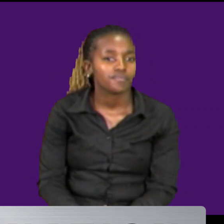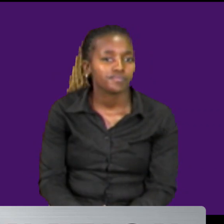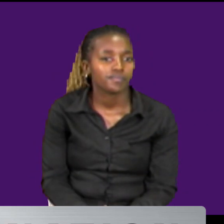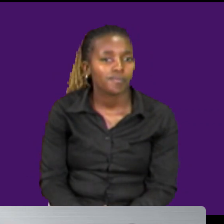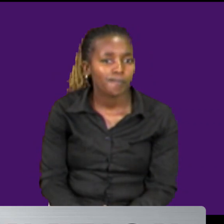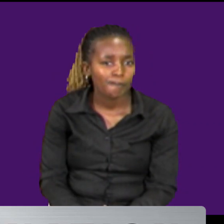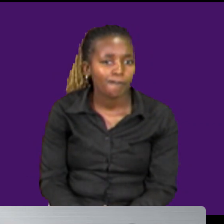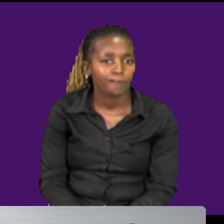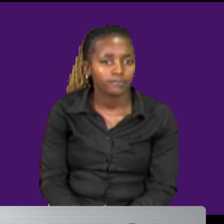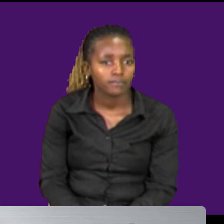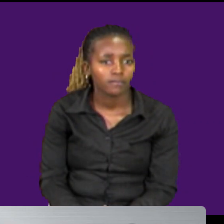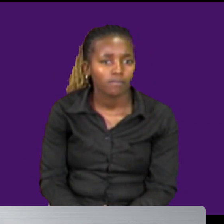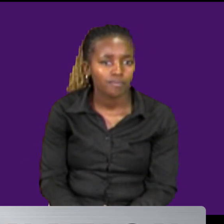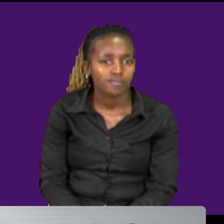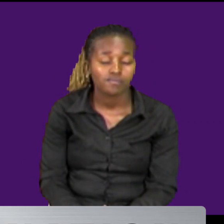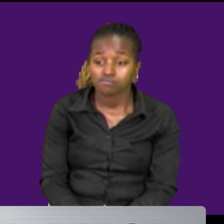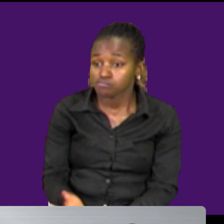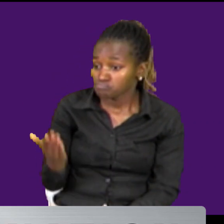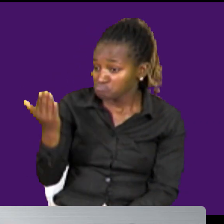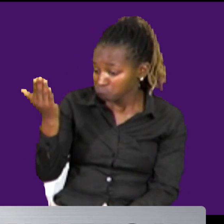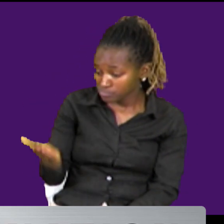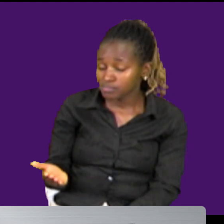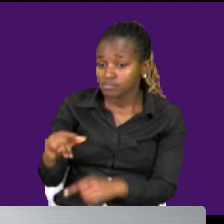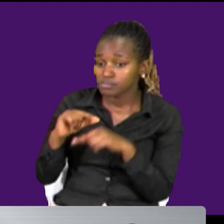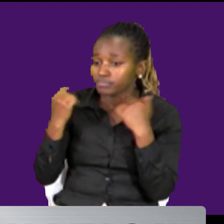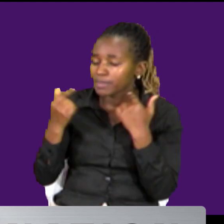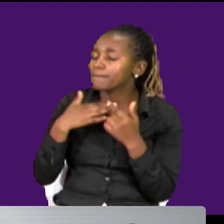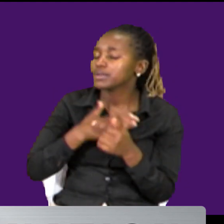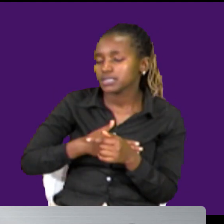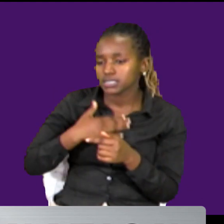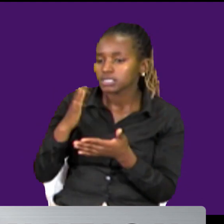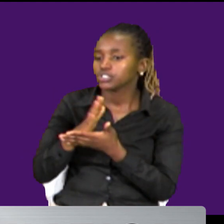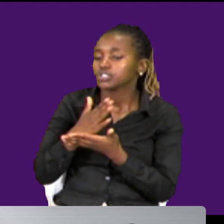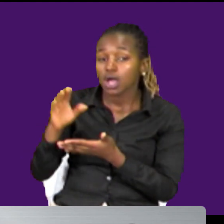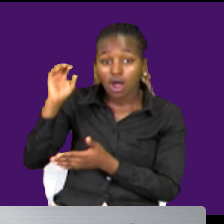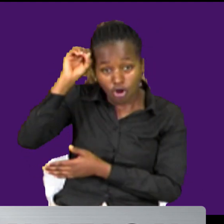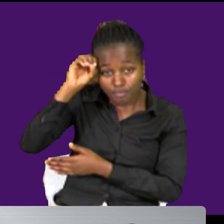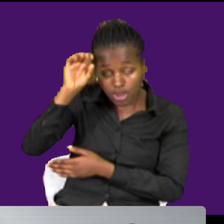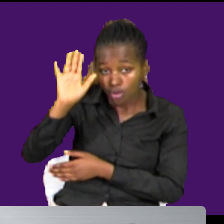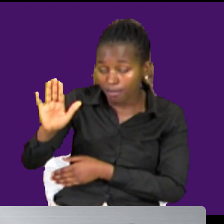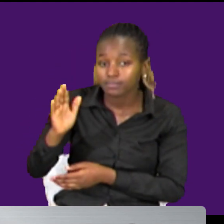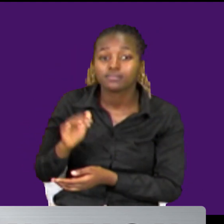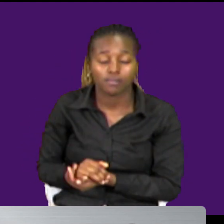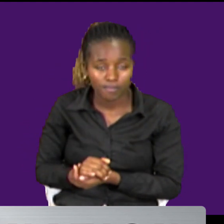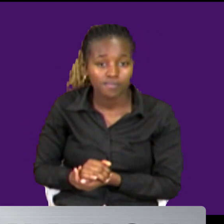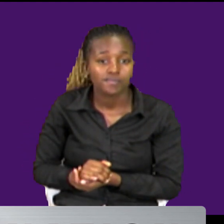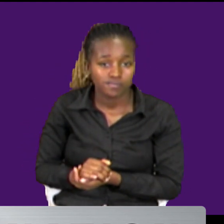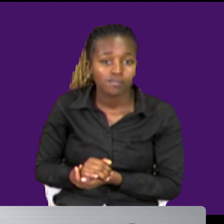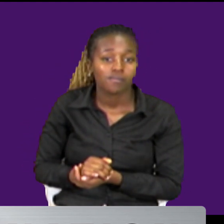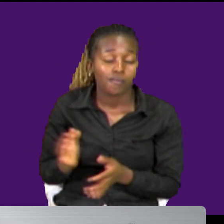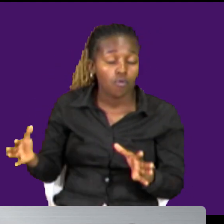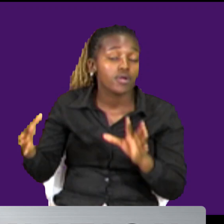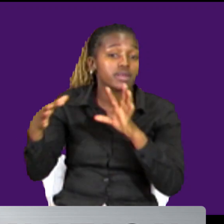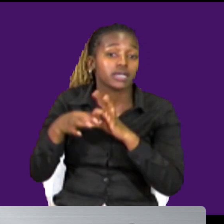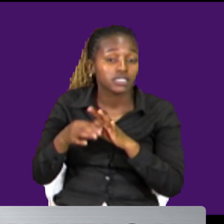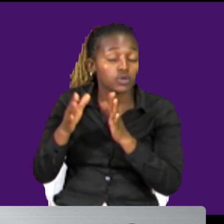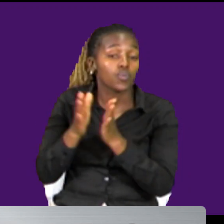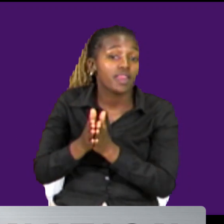you're a priest. I don't know what you have to say, especially in line with what we are talking about today,